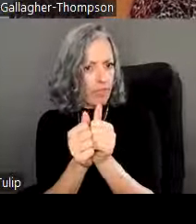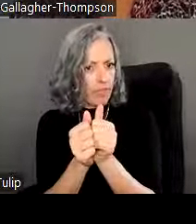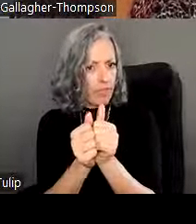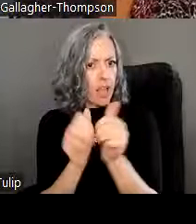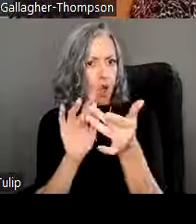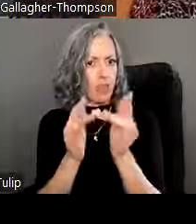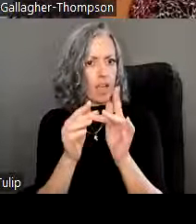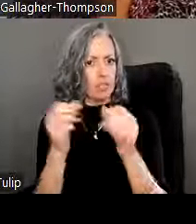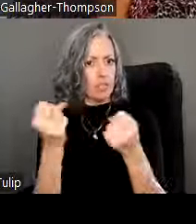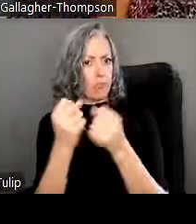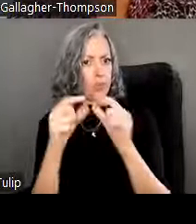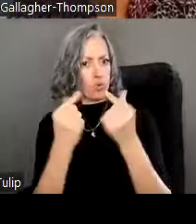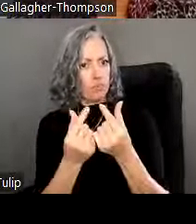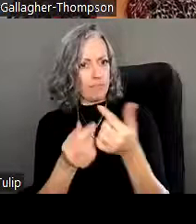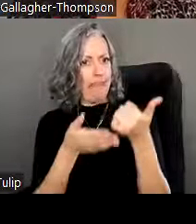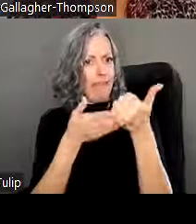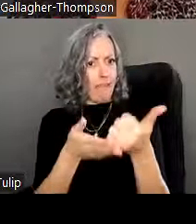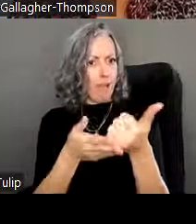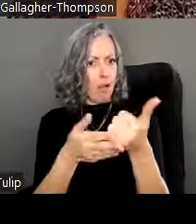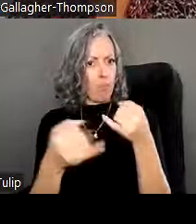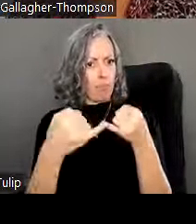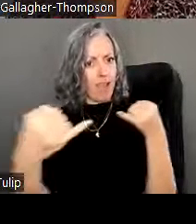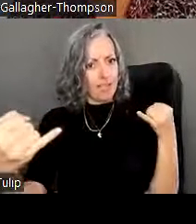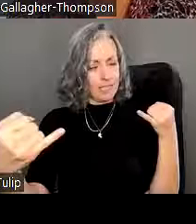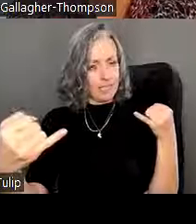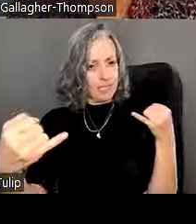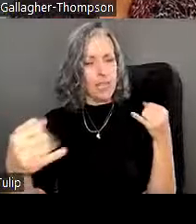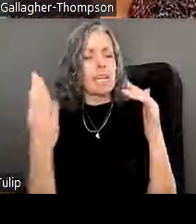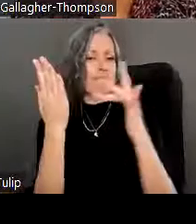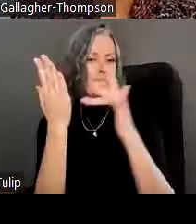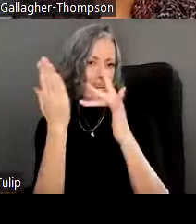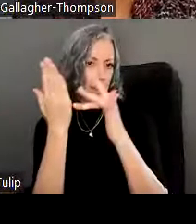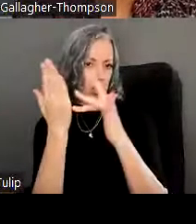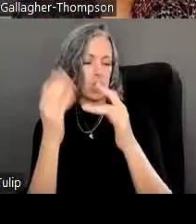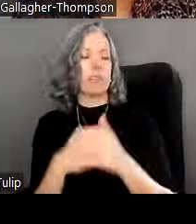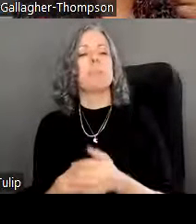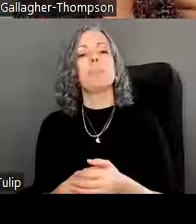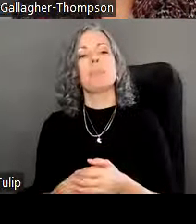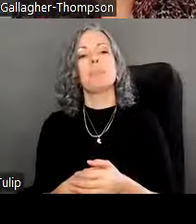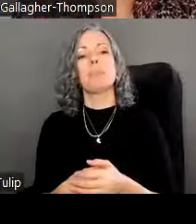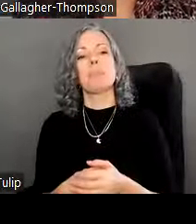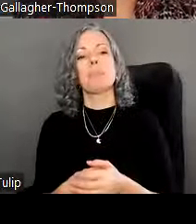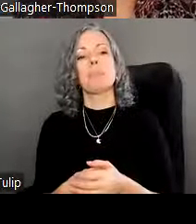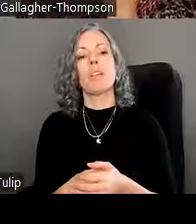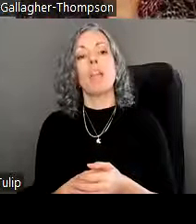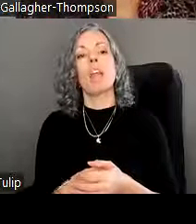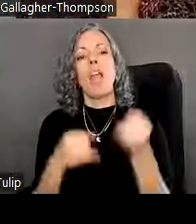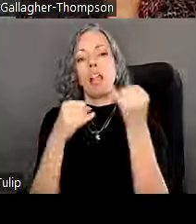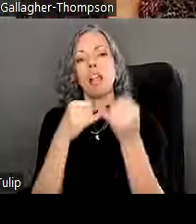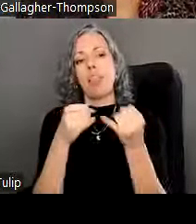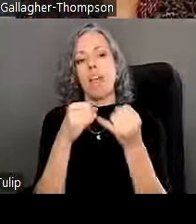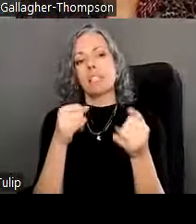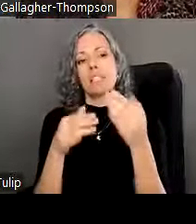groups, helplines, and technology. And then finally, I'll end with the